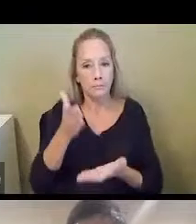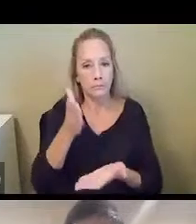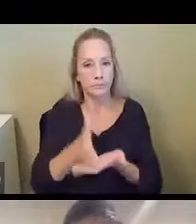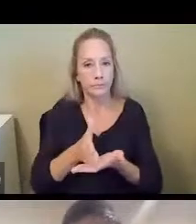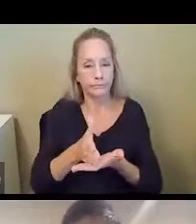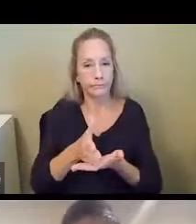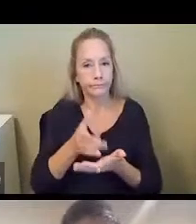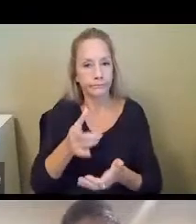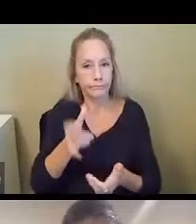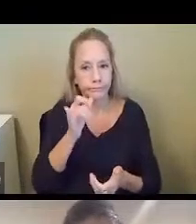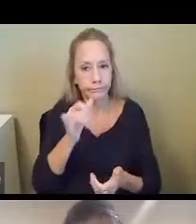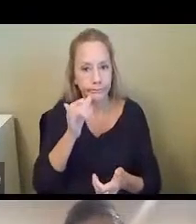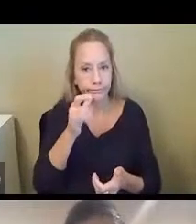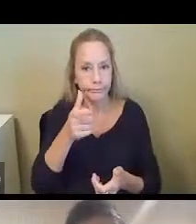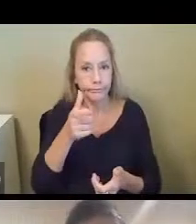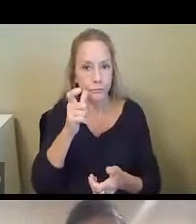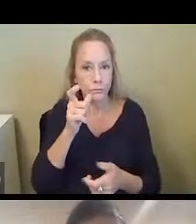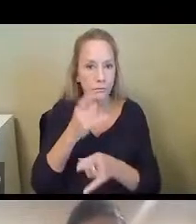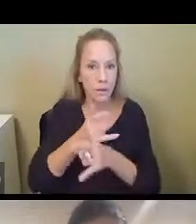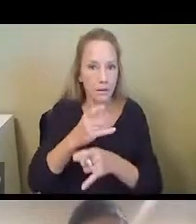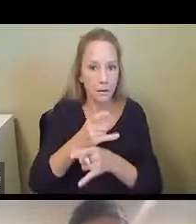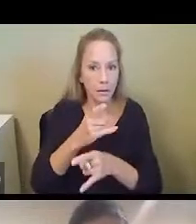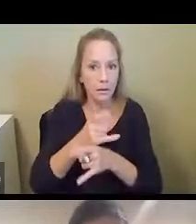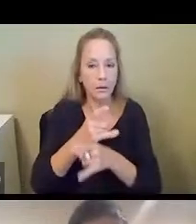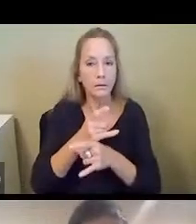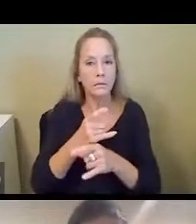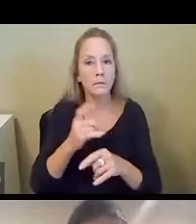alcoholic beverages in certain establishments, which